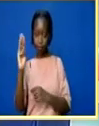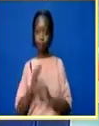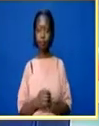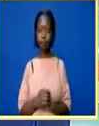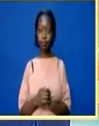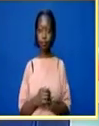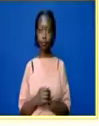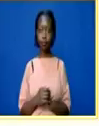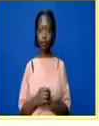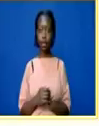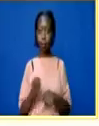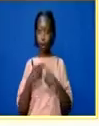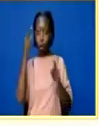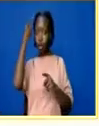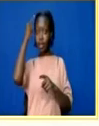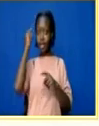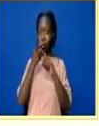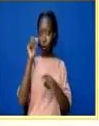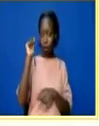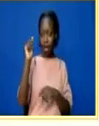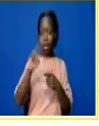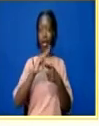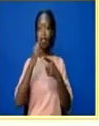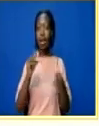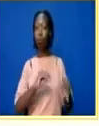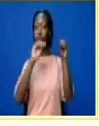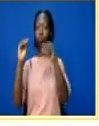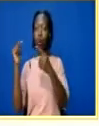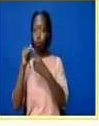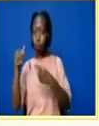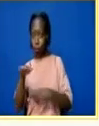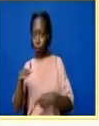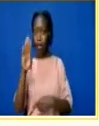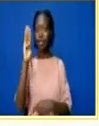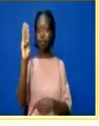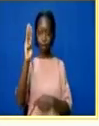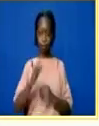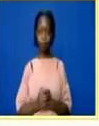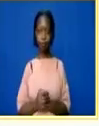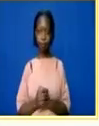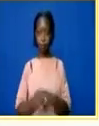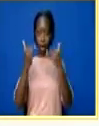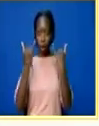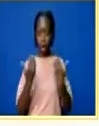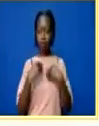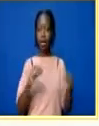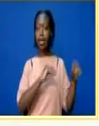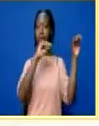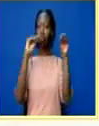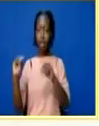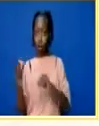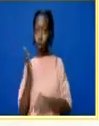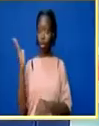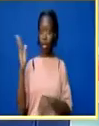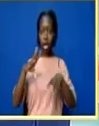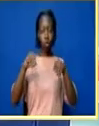It was initially at point A and it went to a point B. B. Okay. So, there is a transportation somewhere.